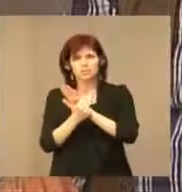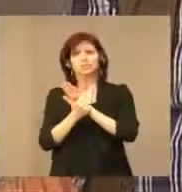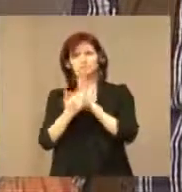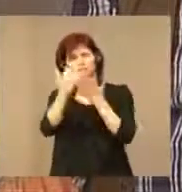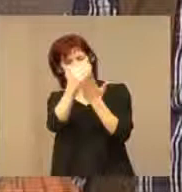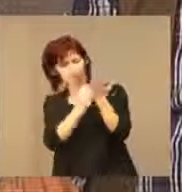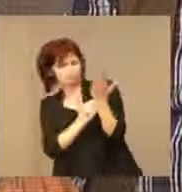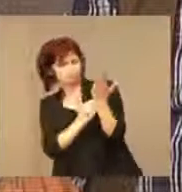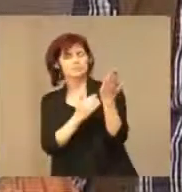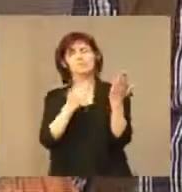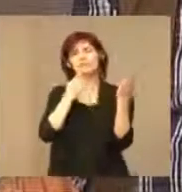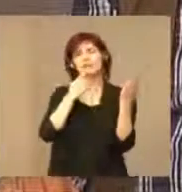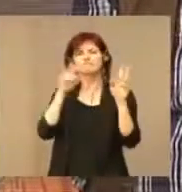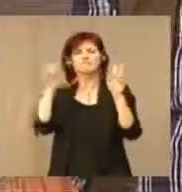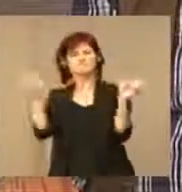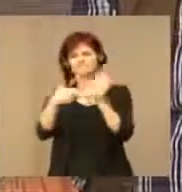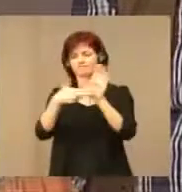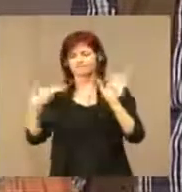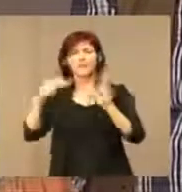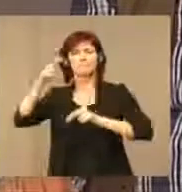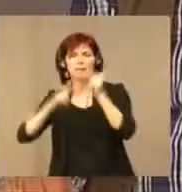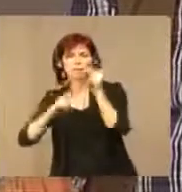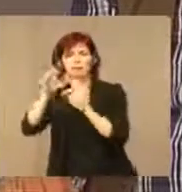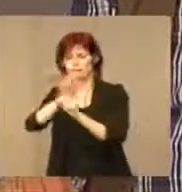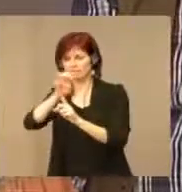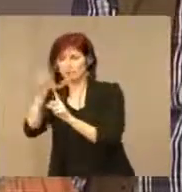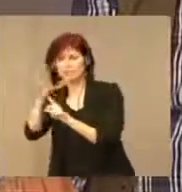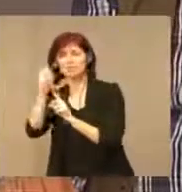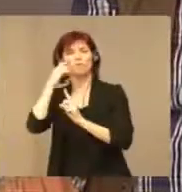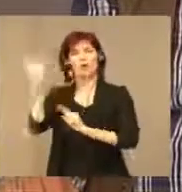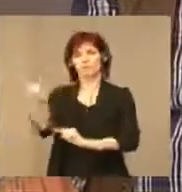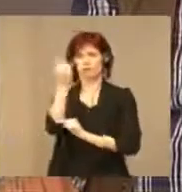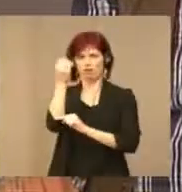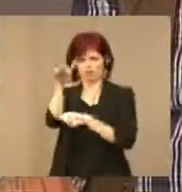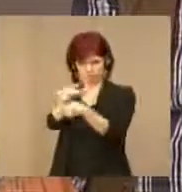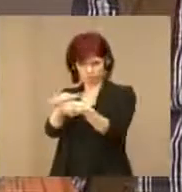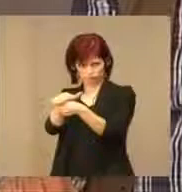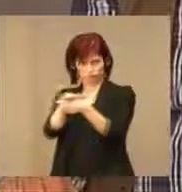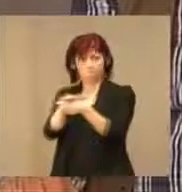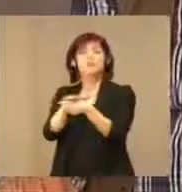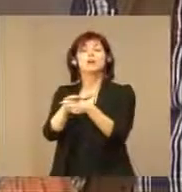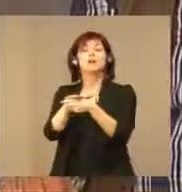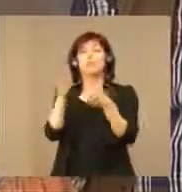what we call built environment under the jurisdiction of the province of Ontario. So both